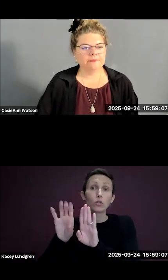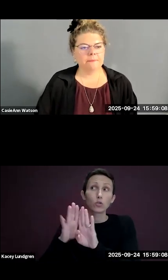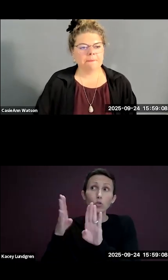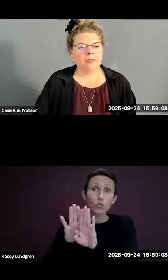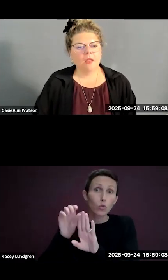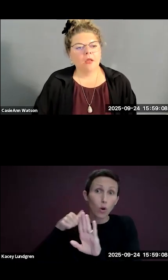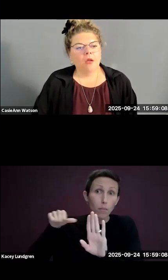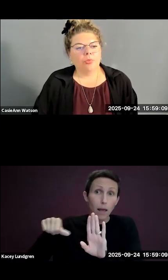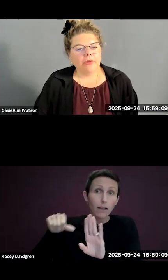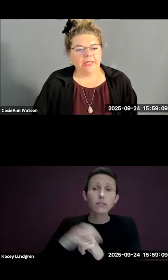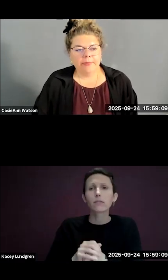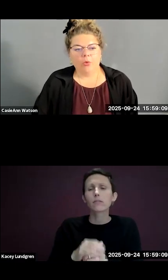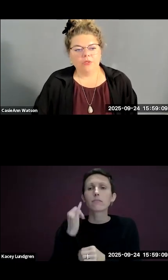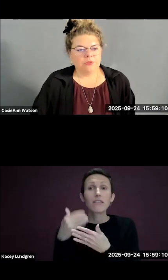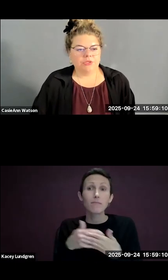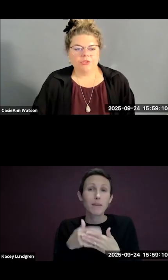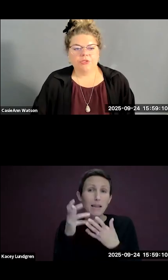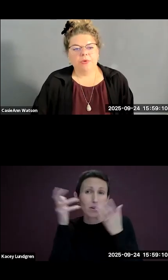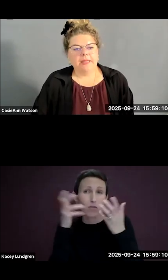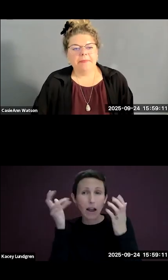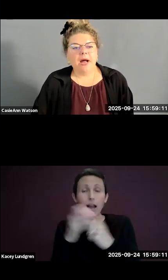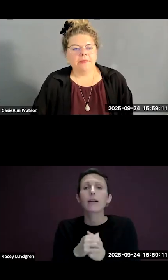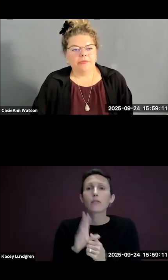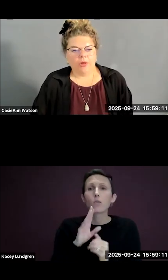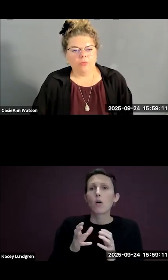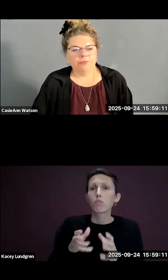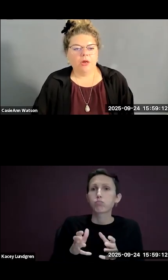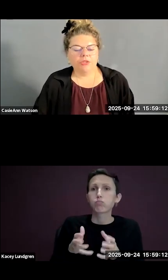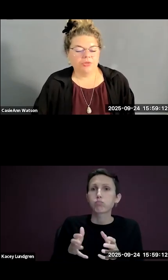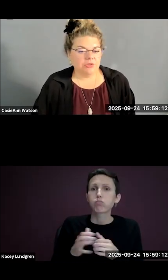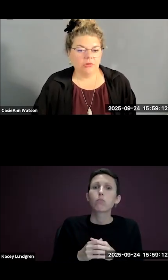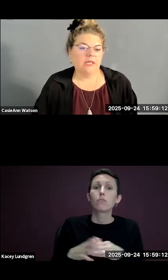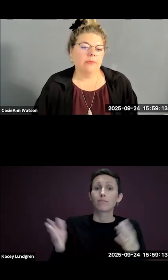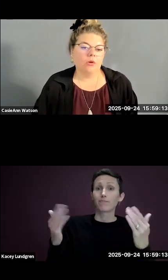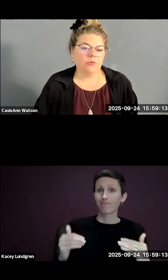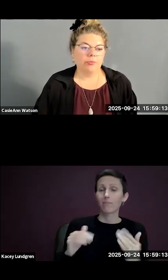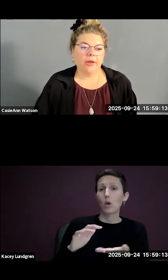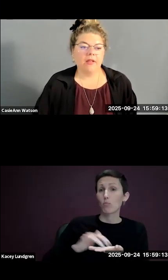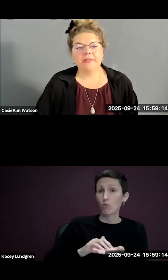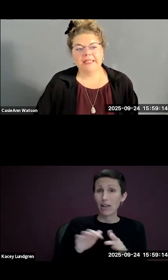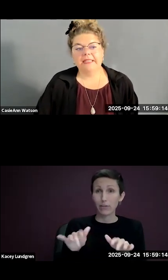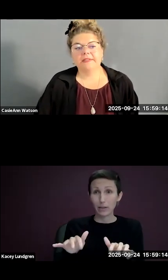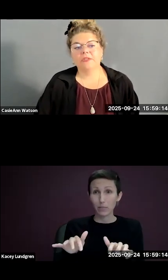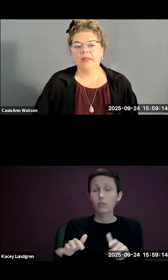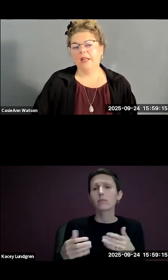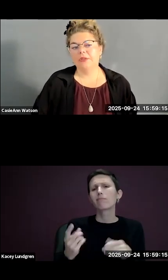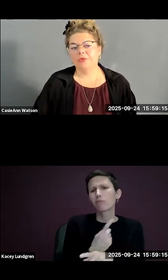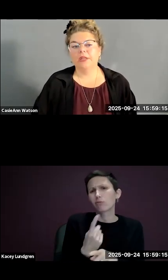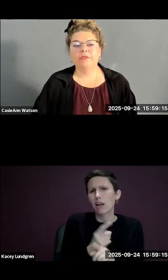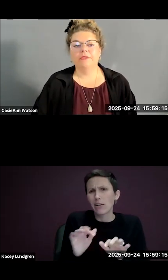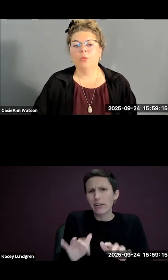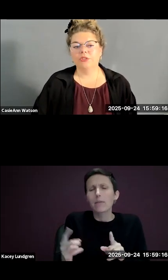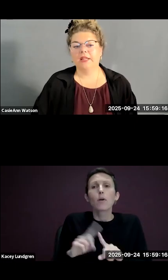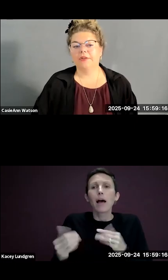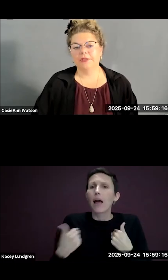crying. Braille keyboards, which is shown in the bottom photo, are traditional keyboards with Braille on the keys so that a